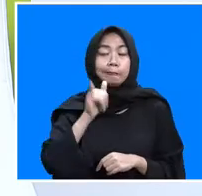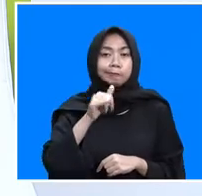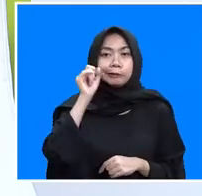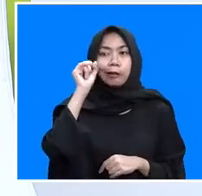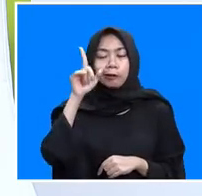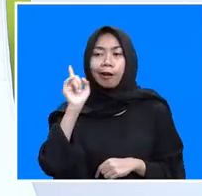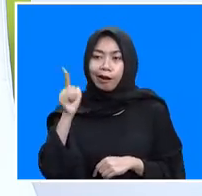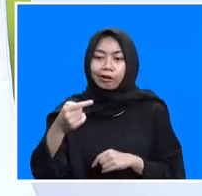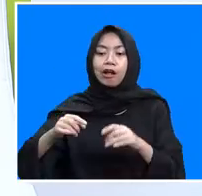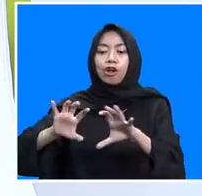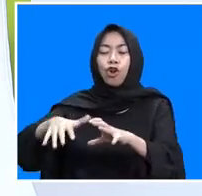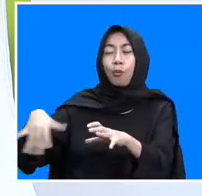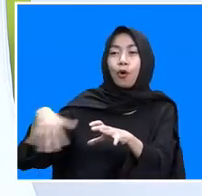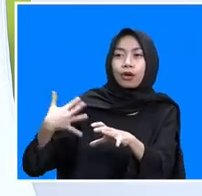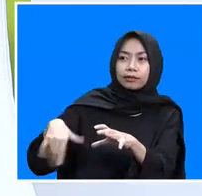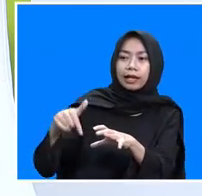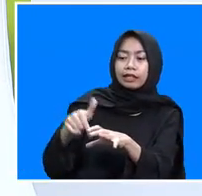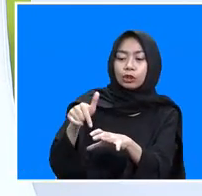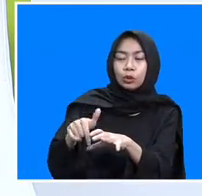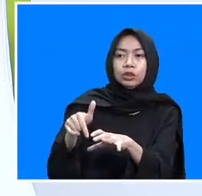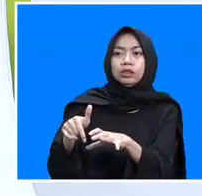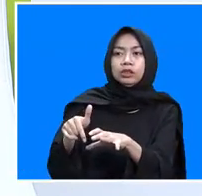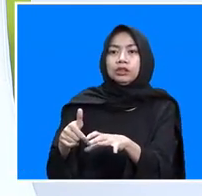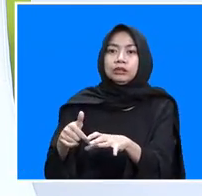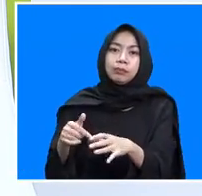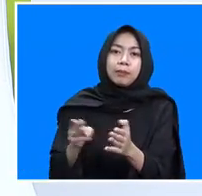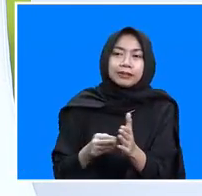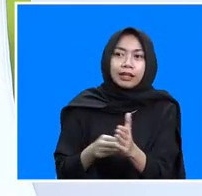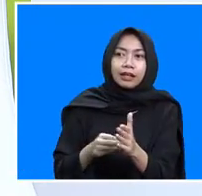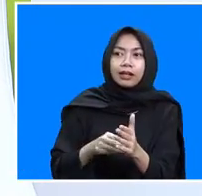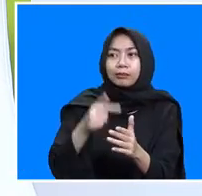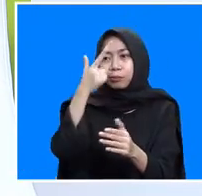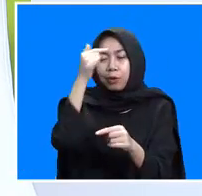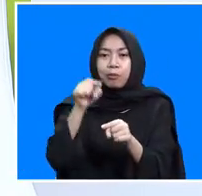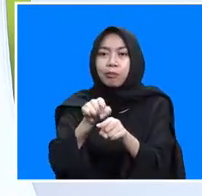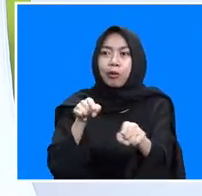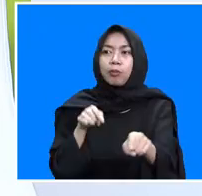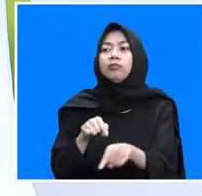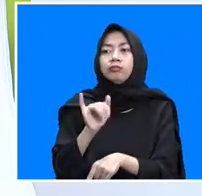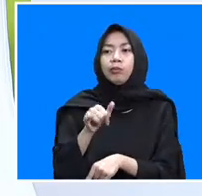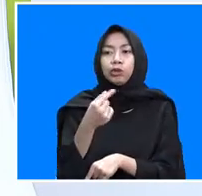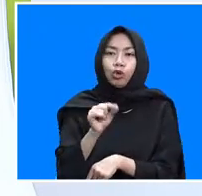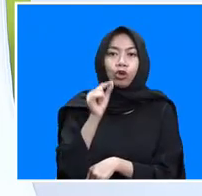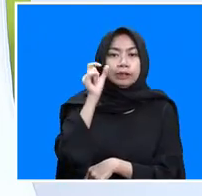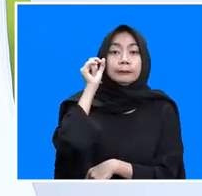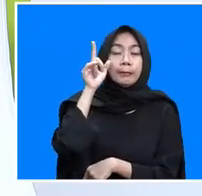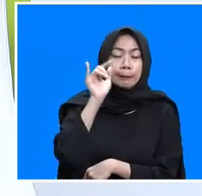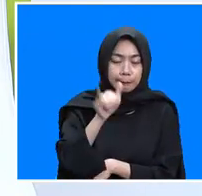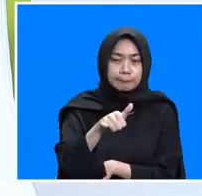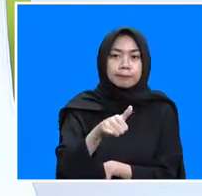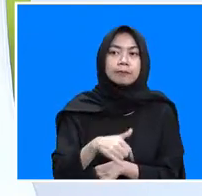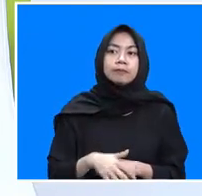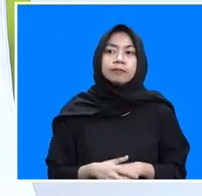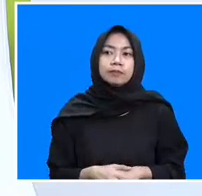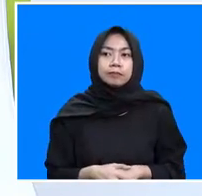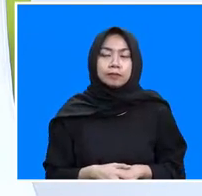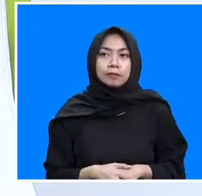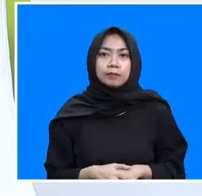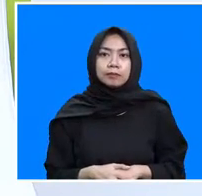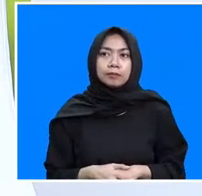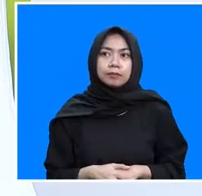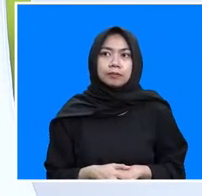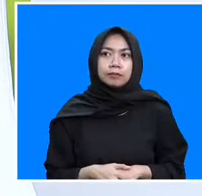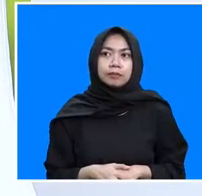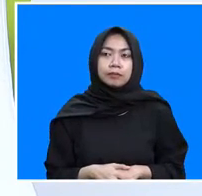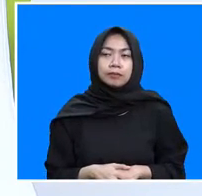impact on this group is often greater. Mm-hmm. And so for Australia's perspective, the key